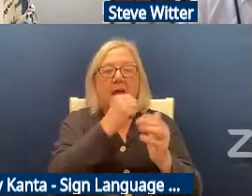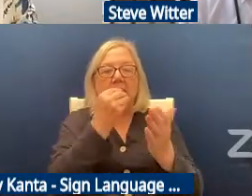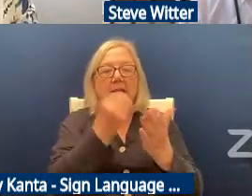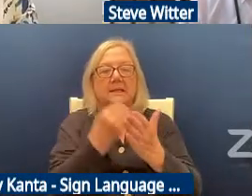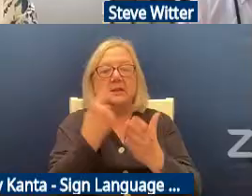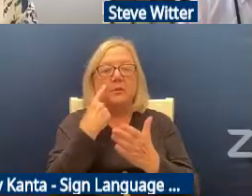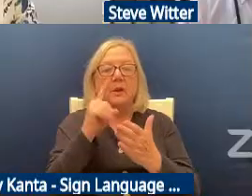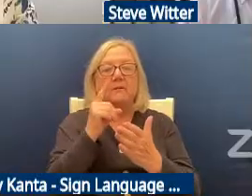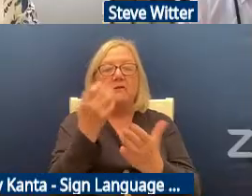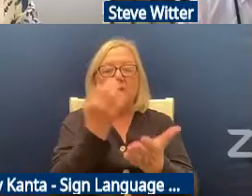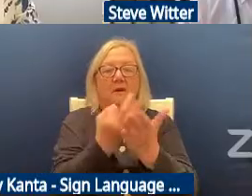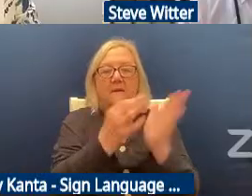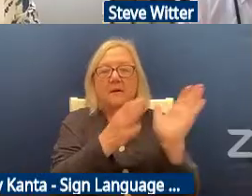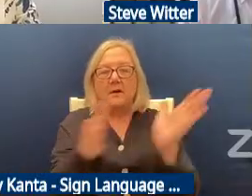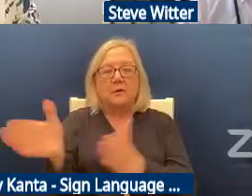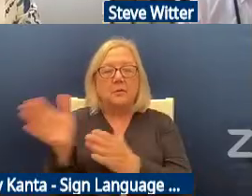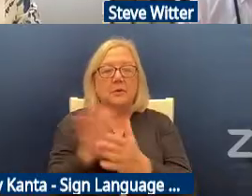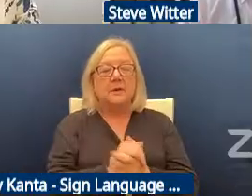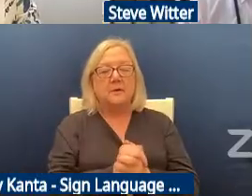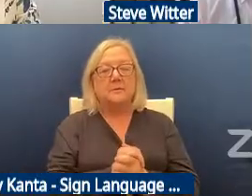So go ahead, Greg.